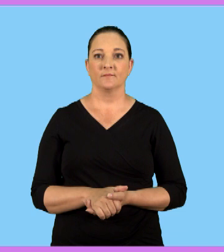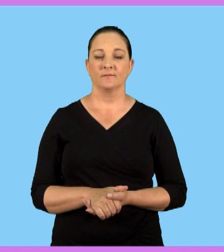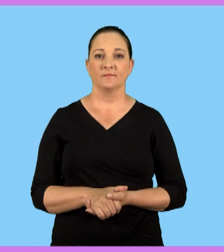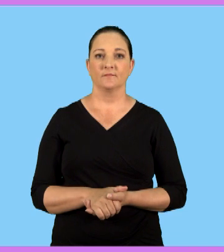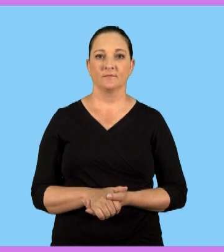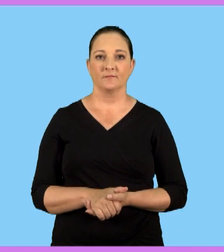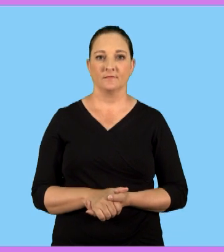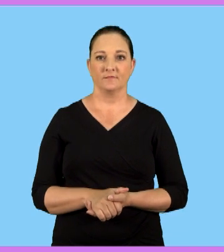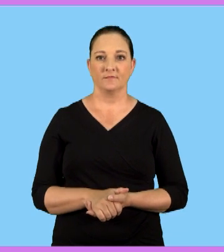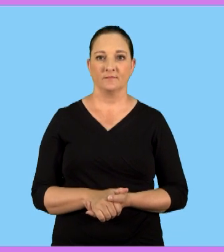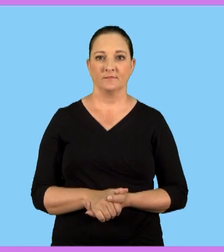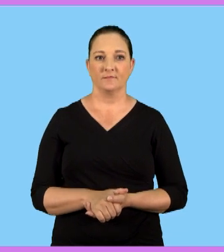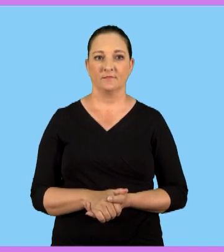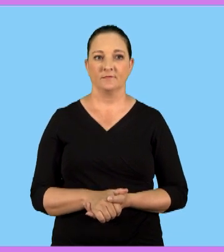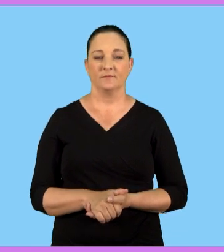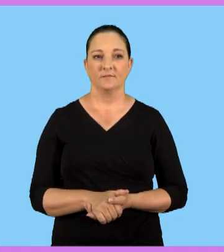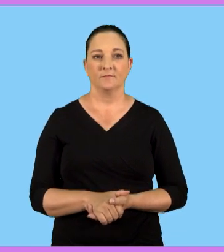Entertainment.